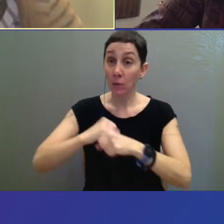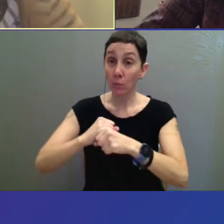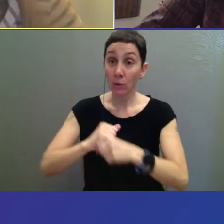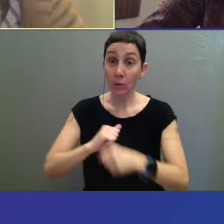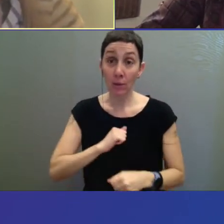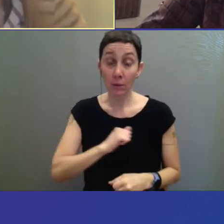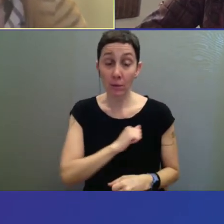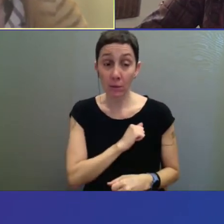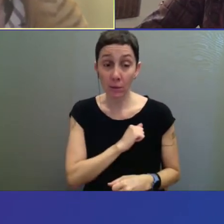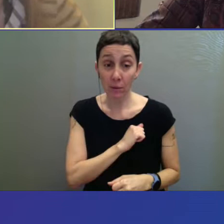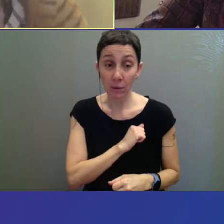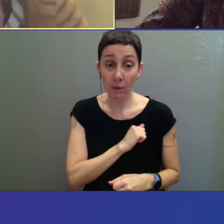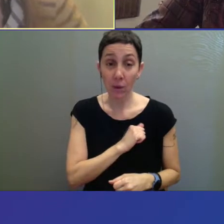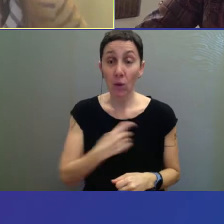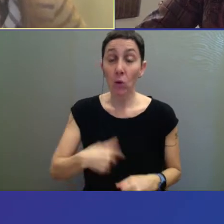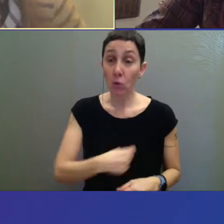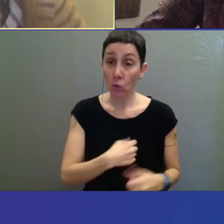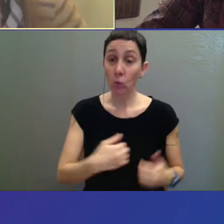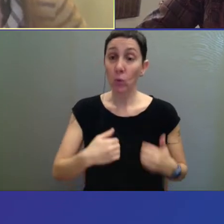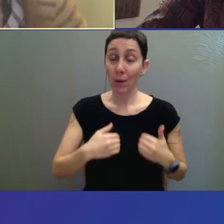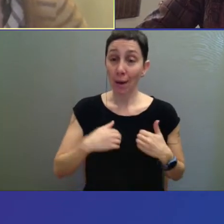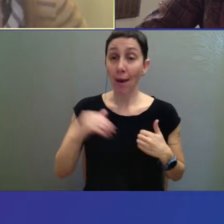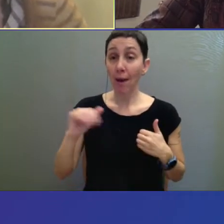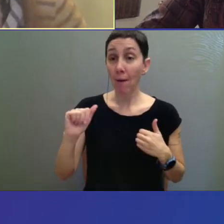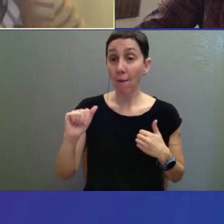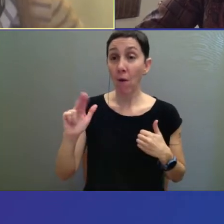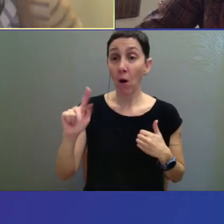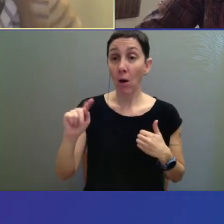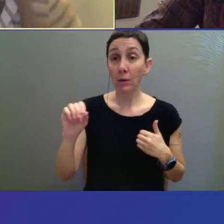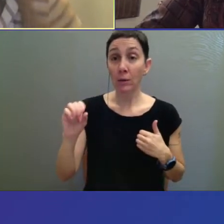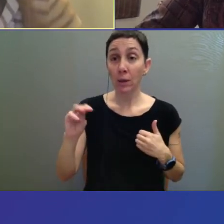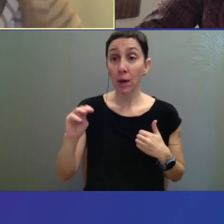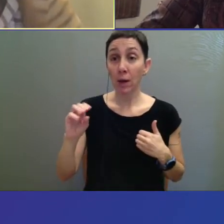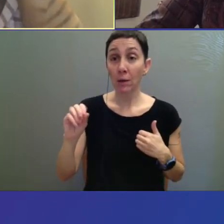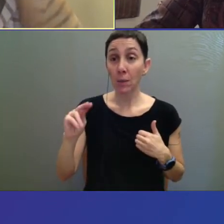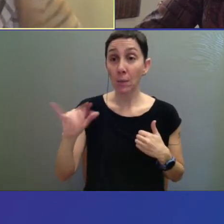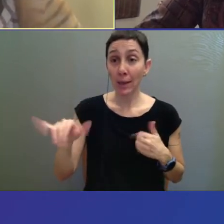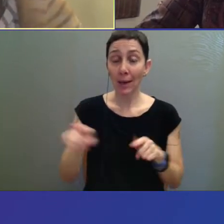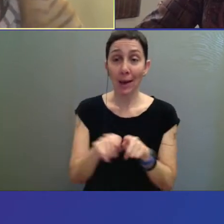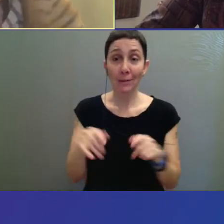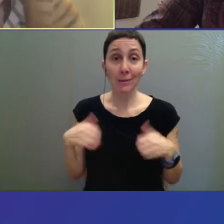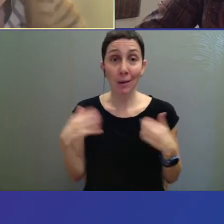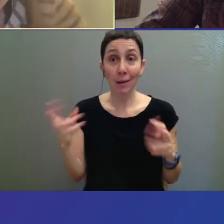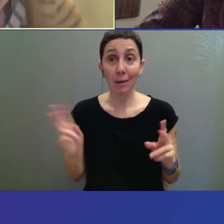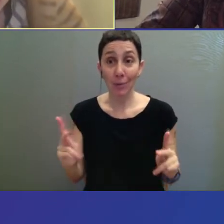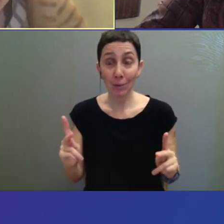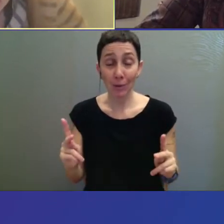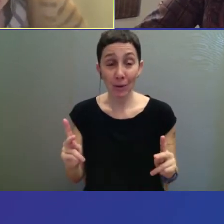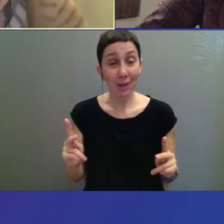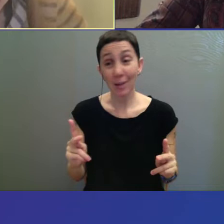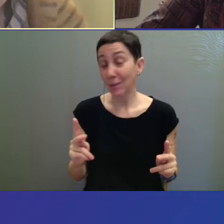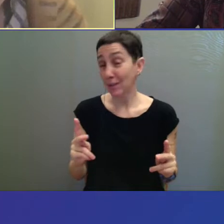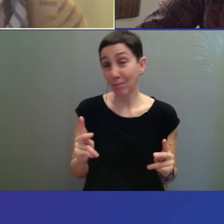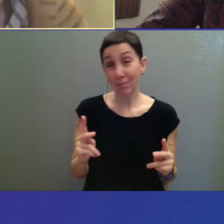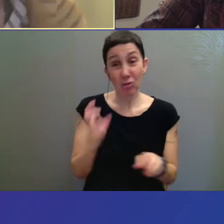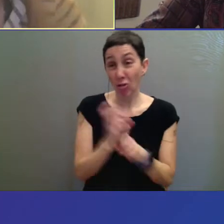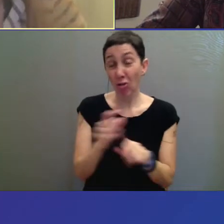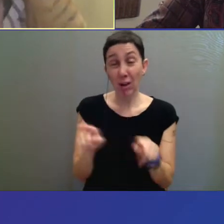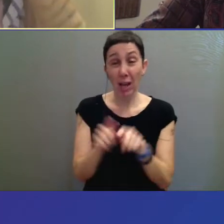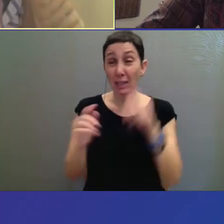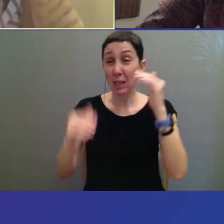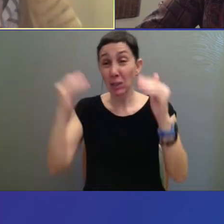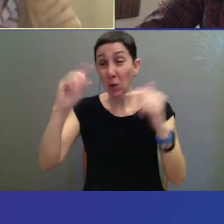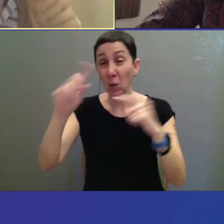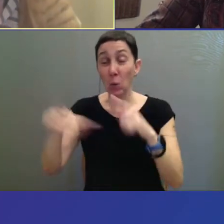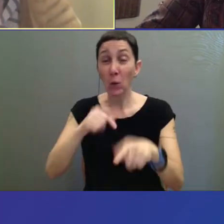we have the autonomy to do that as young people? And like, as you were saying, it's even hard as an adult, you know, if we're